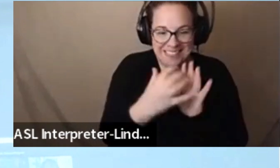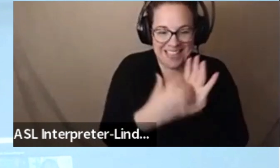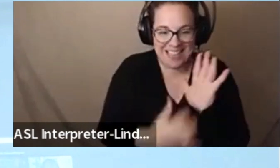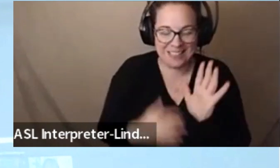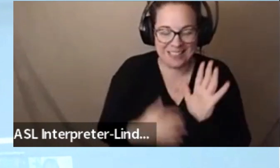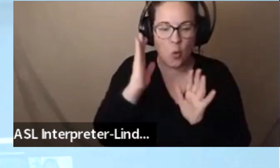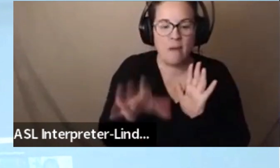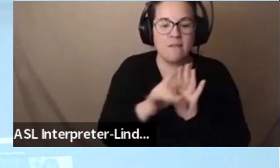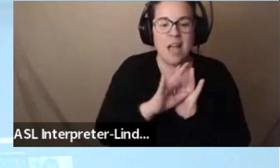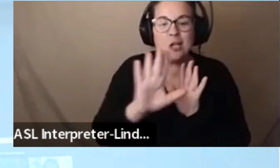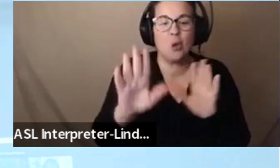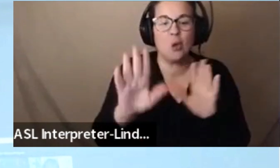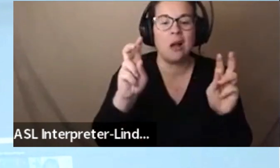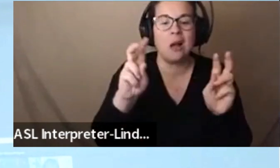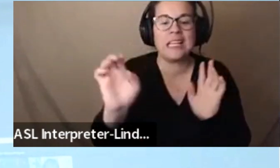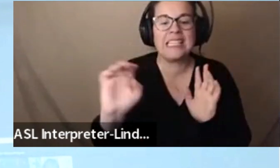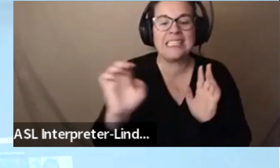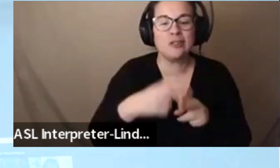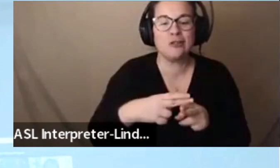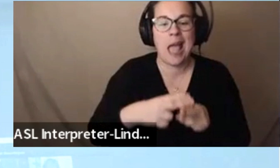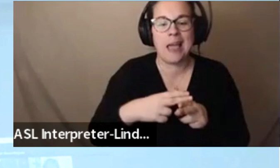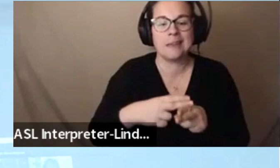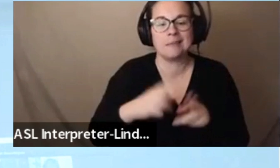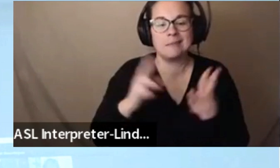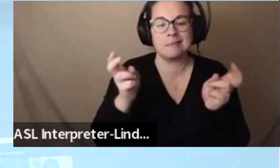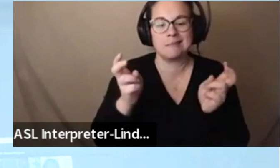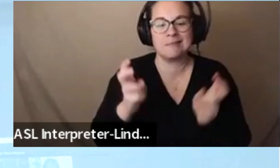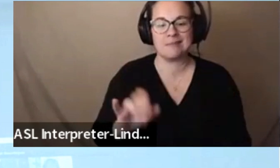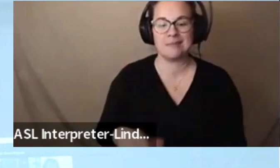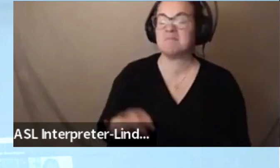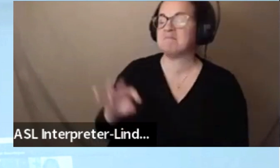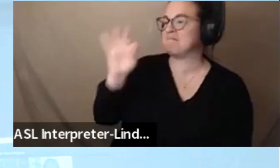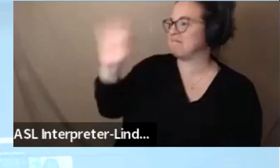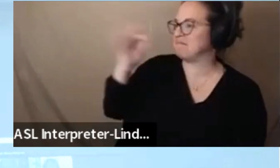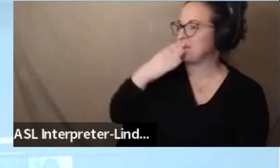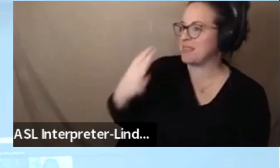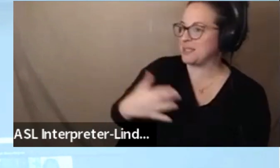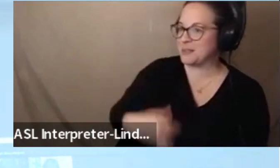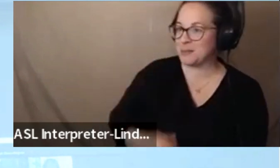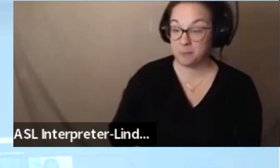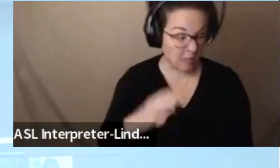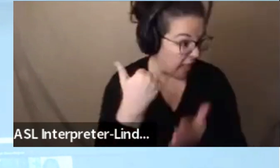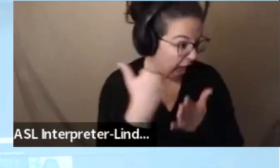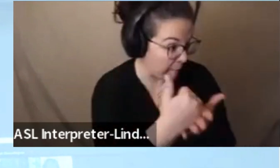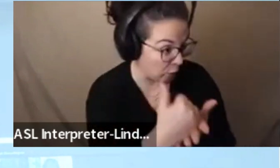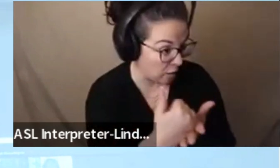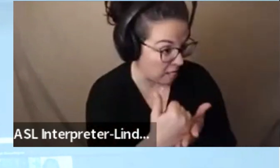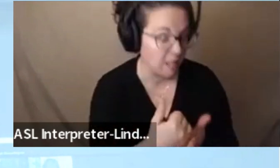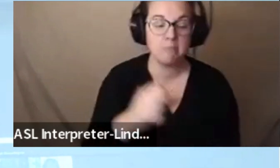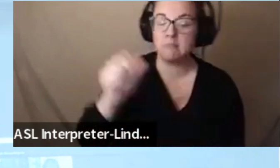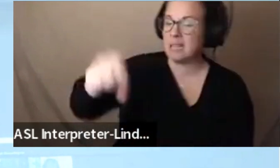there, the Easter eggs are in there for you to really enjoy and play with it.